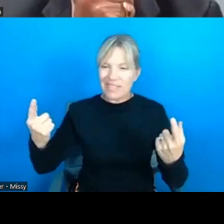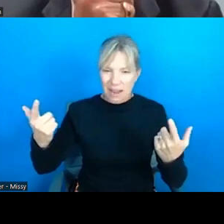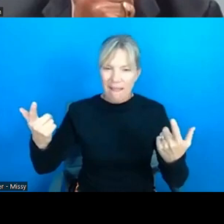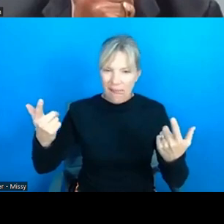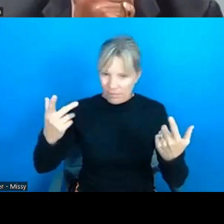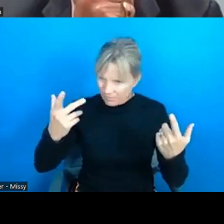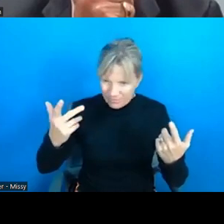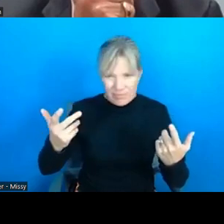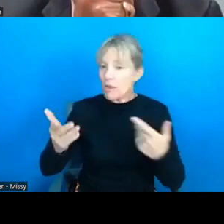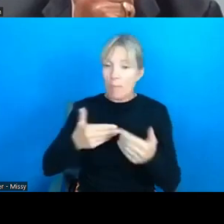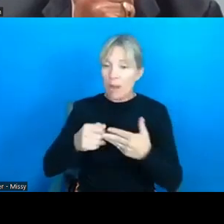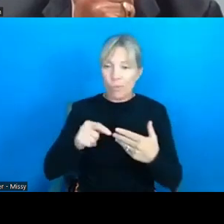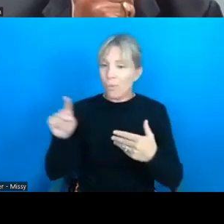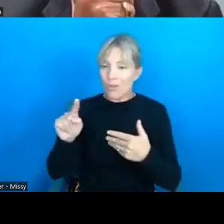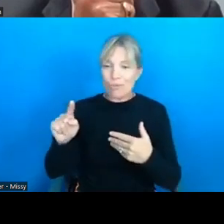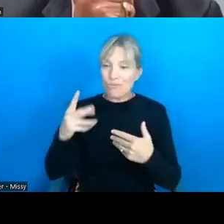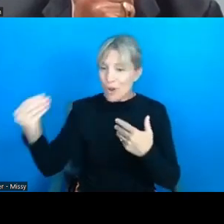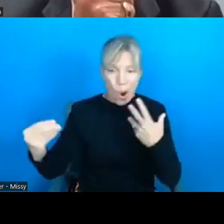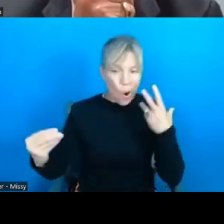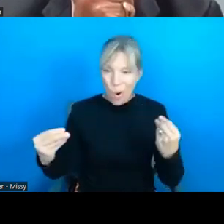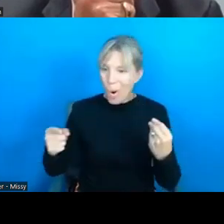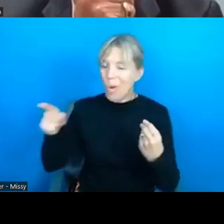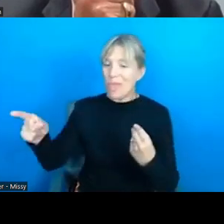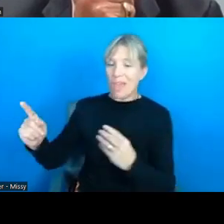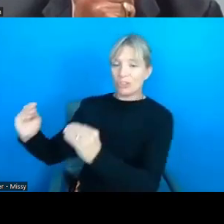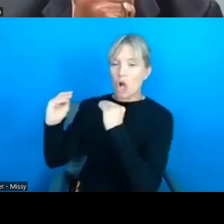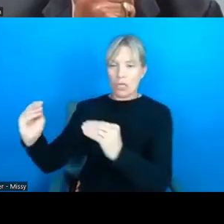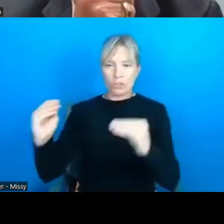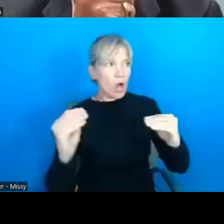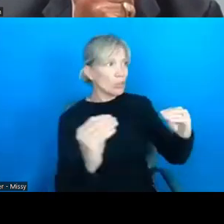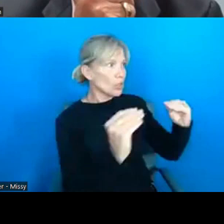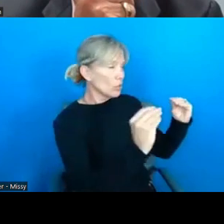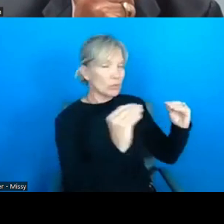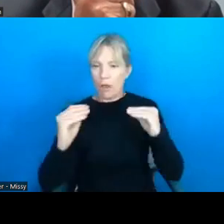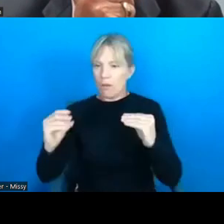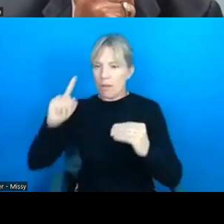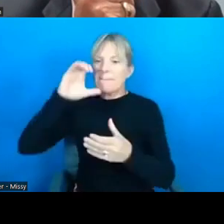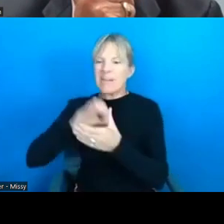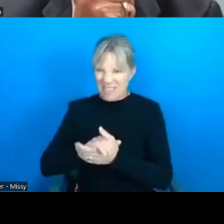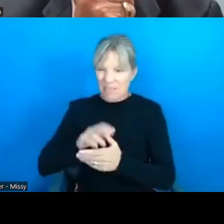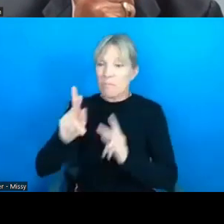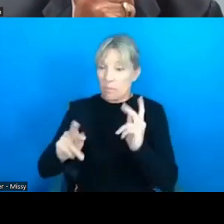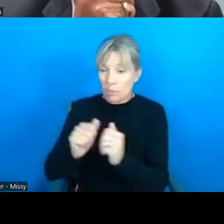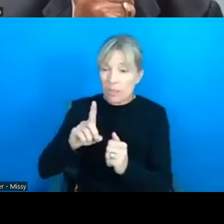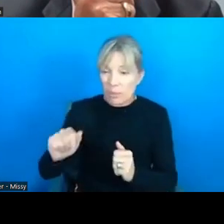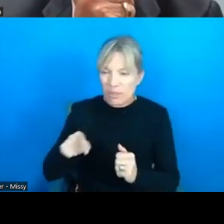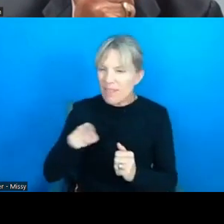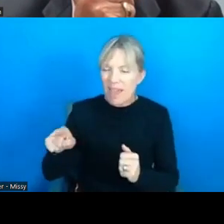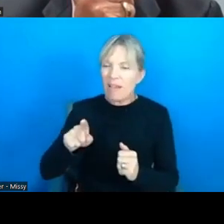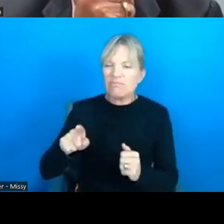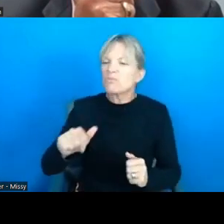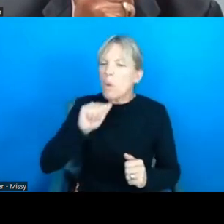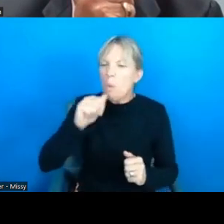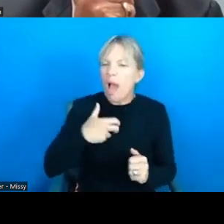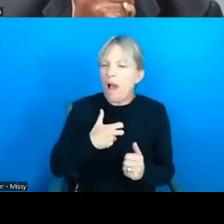and everywhere you turn have taught us to believe people with disabilities don't have